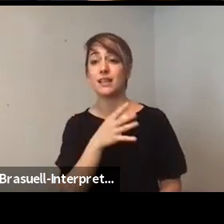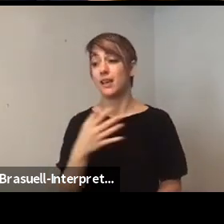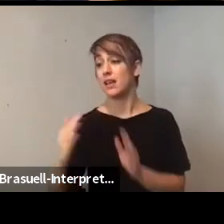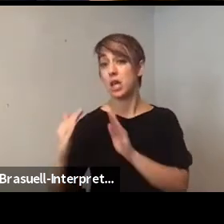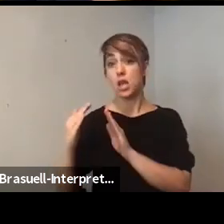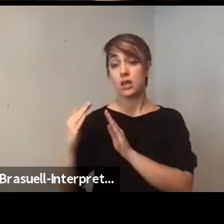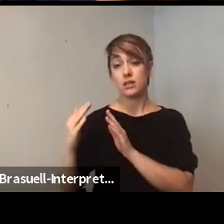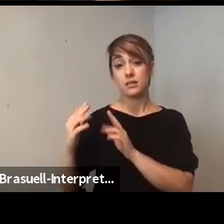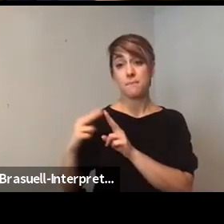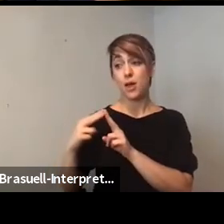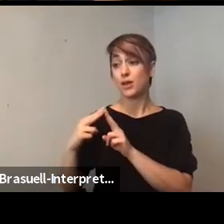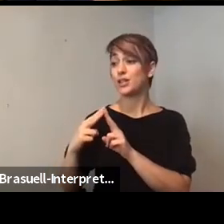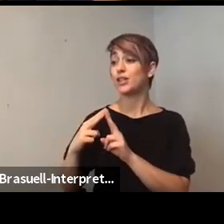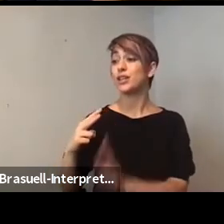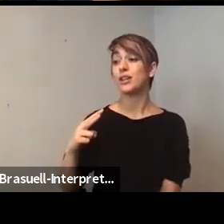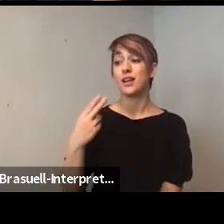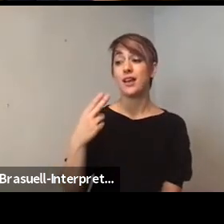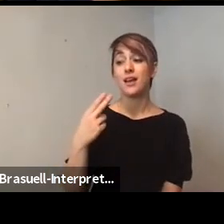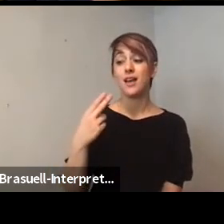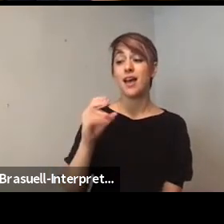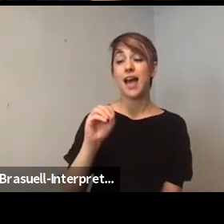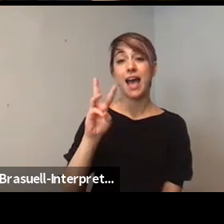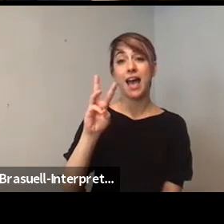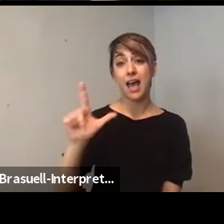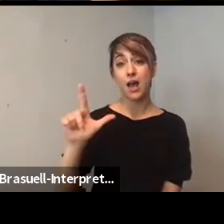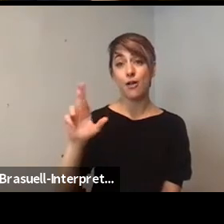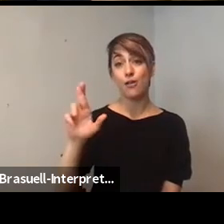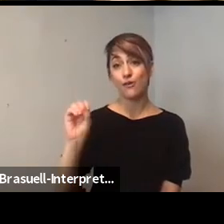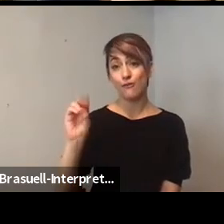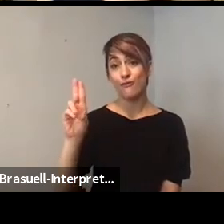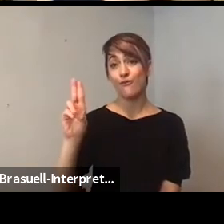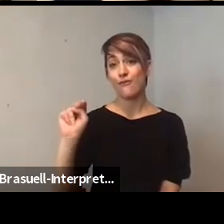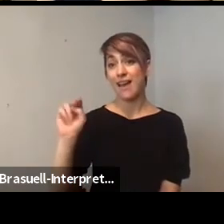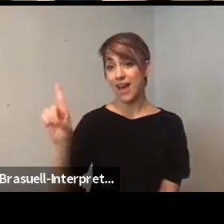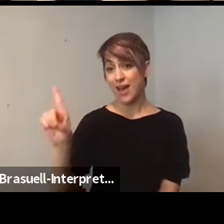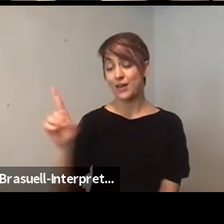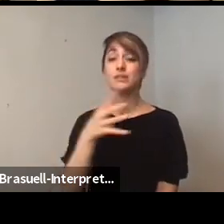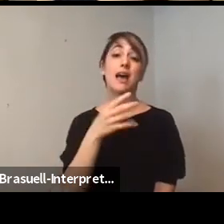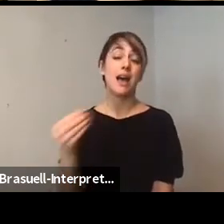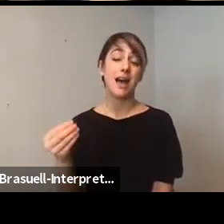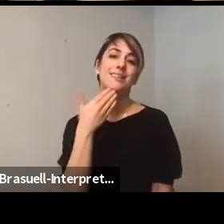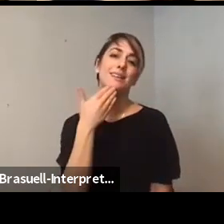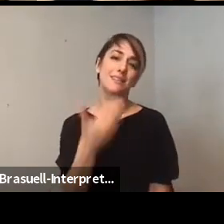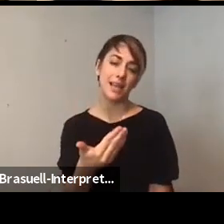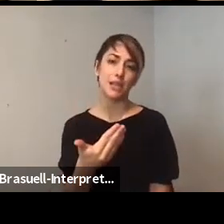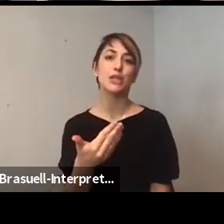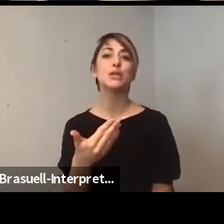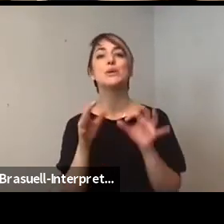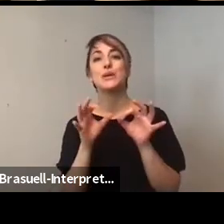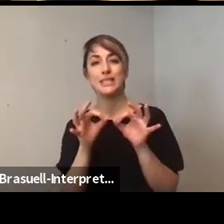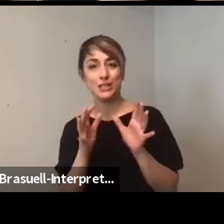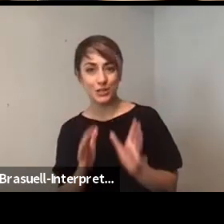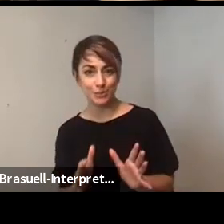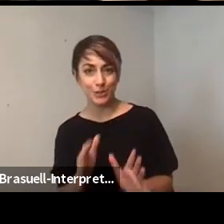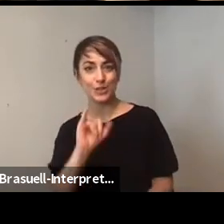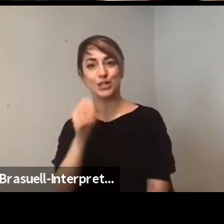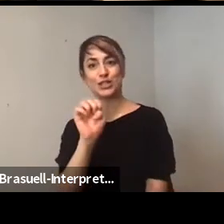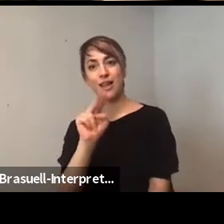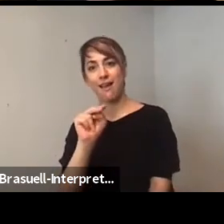to the wonderful Jennifer Brazel, our ASL interpreter, and who's done a fantastic job. Thank you so much. And